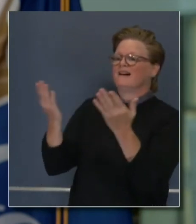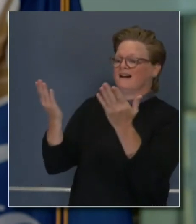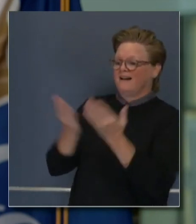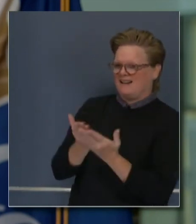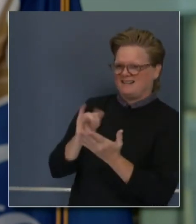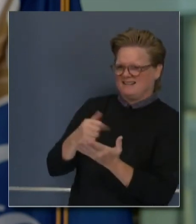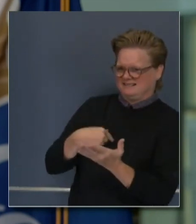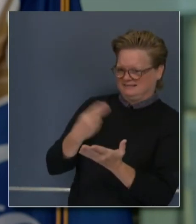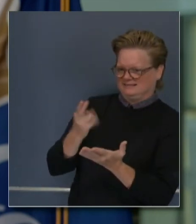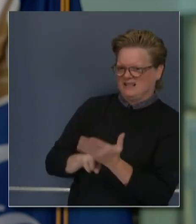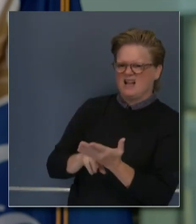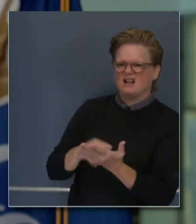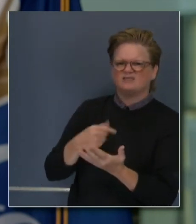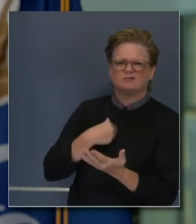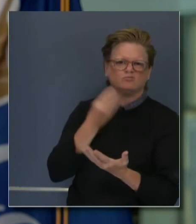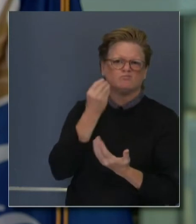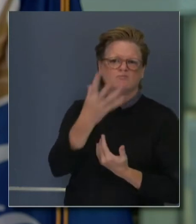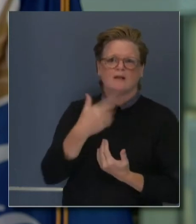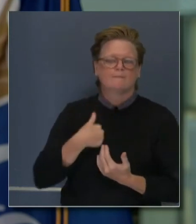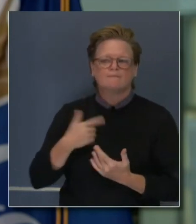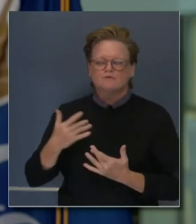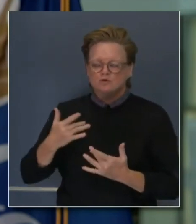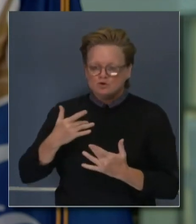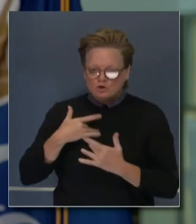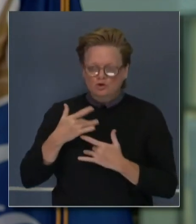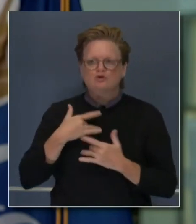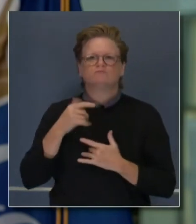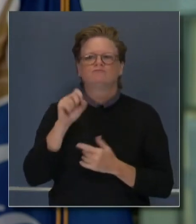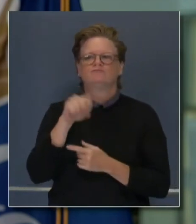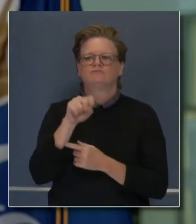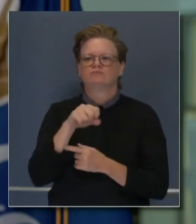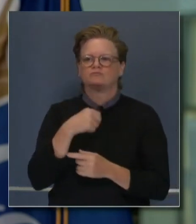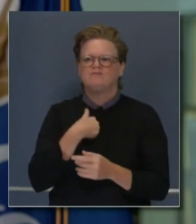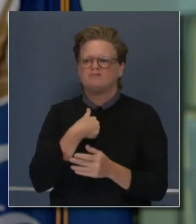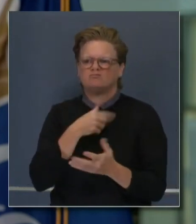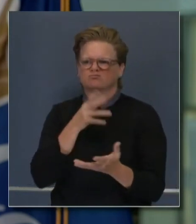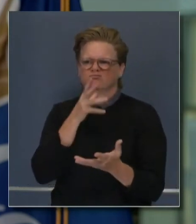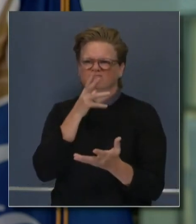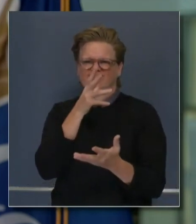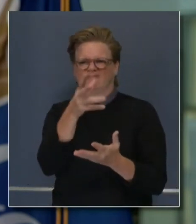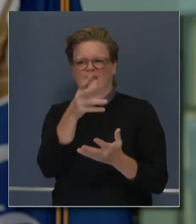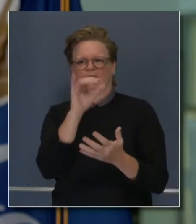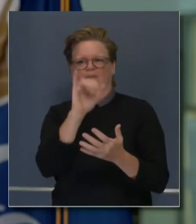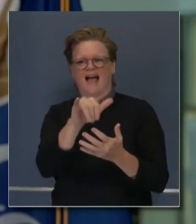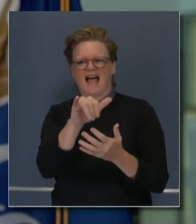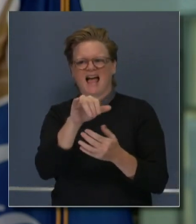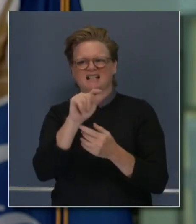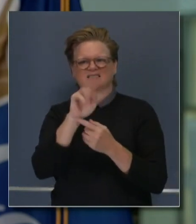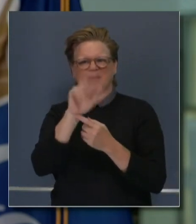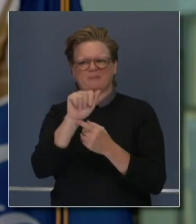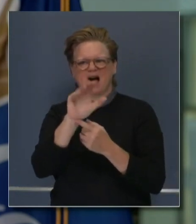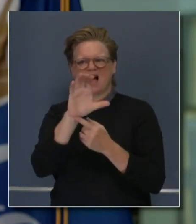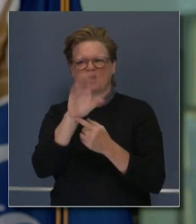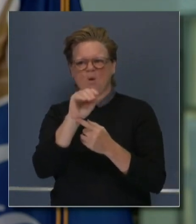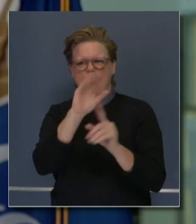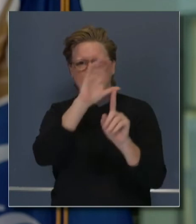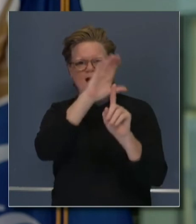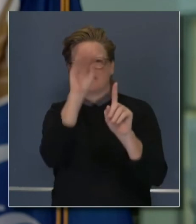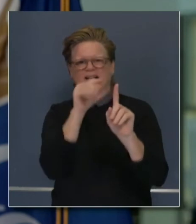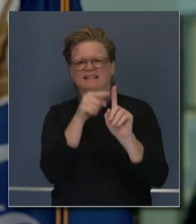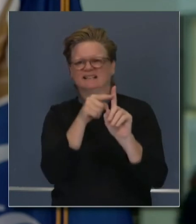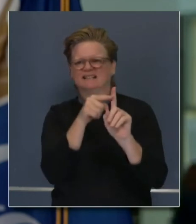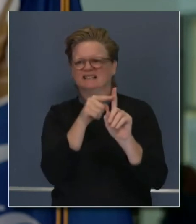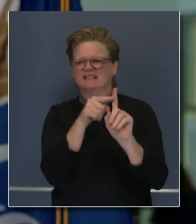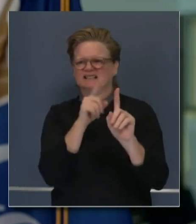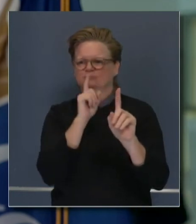terms of my absolute condemnation of this tobacco industry that continues to find ways